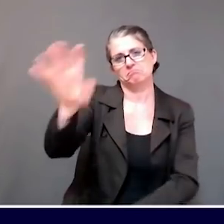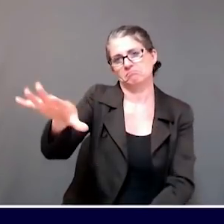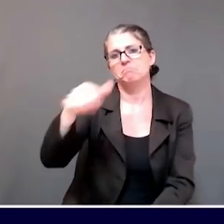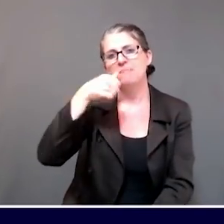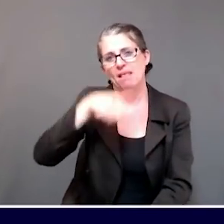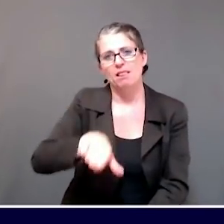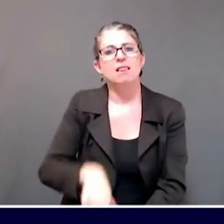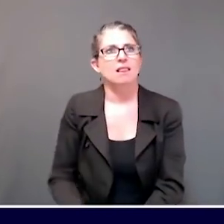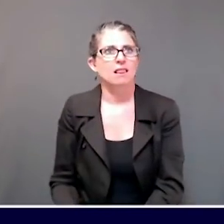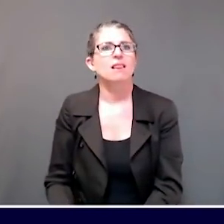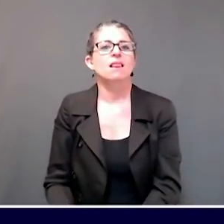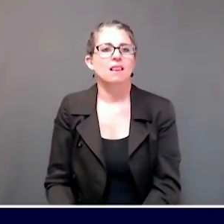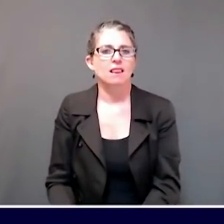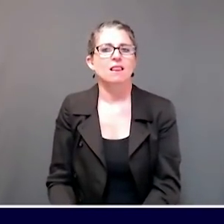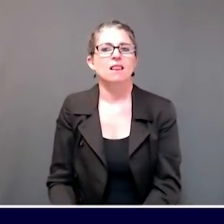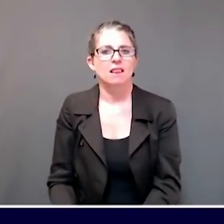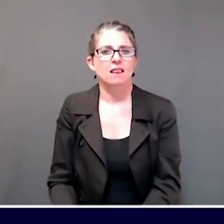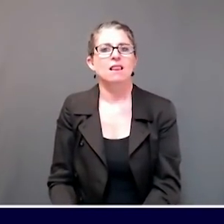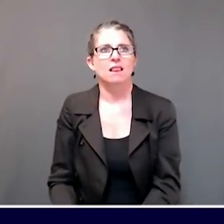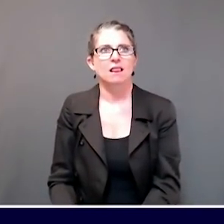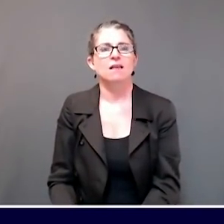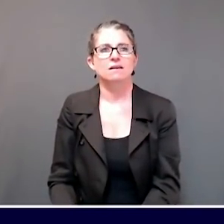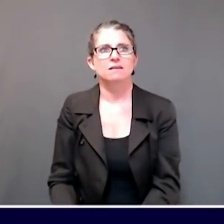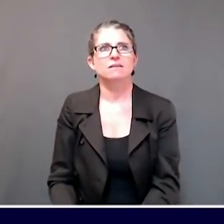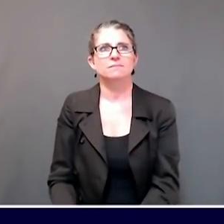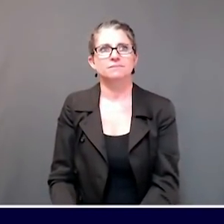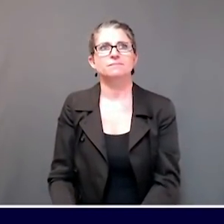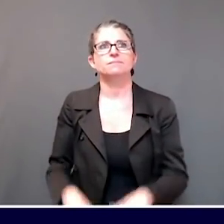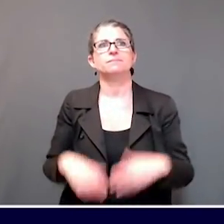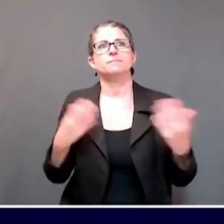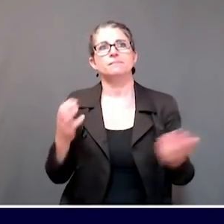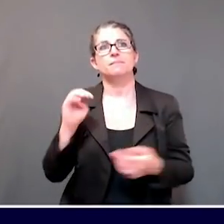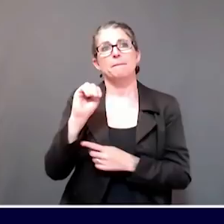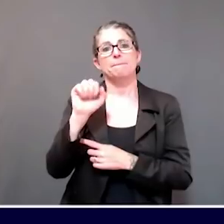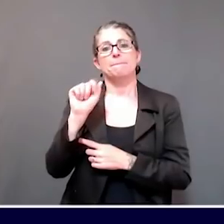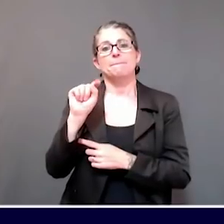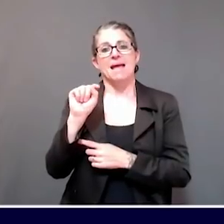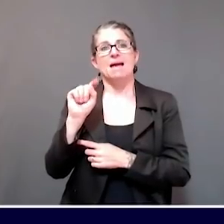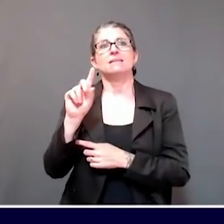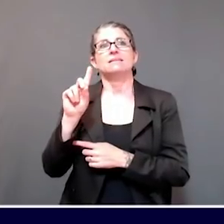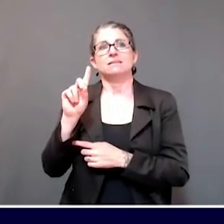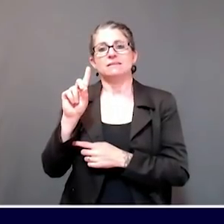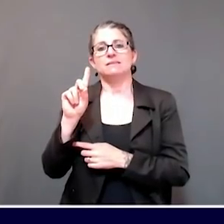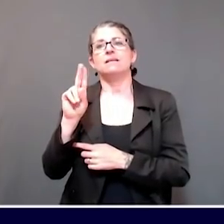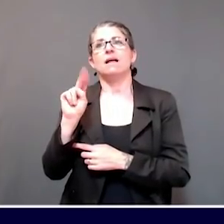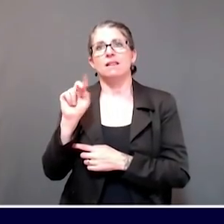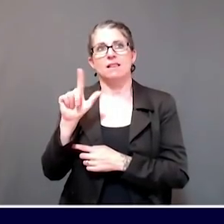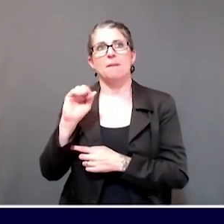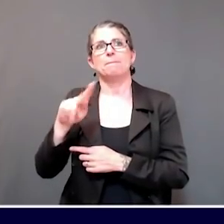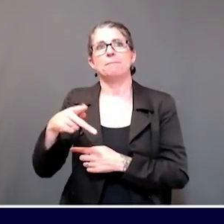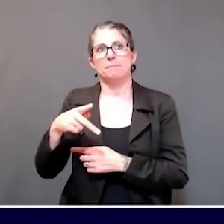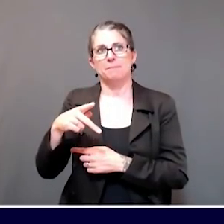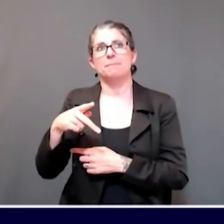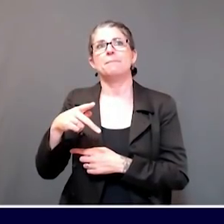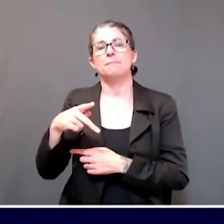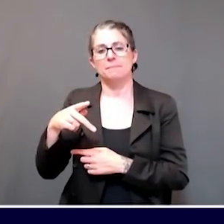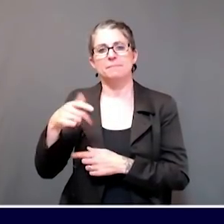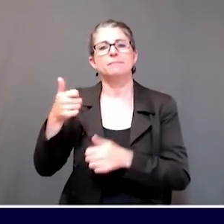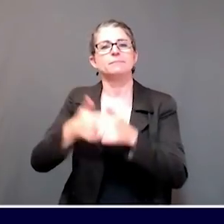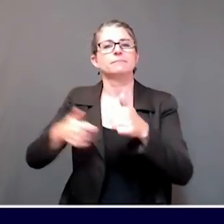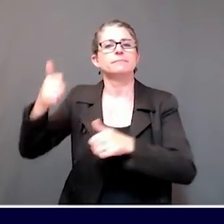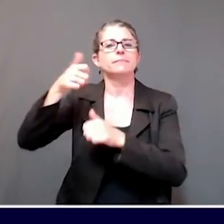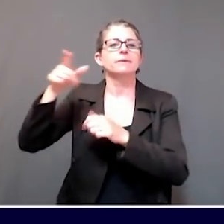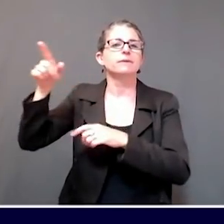Have we heard? I've been working with Matt Dunlap. I mean, Matt and I talk frequently. He's always talking to my office. I have not heard